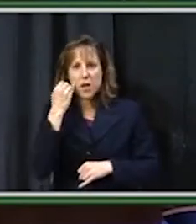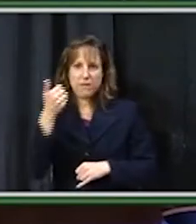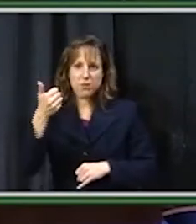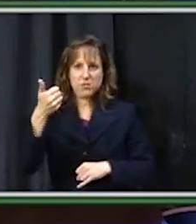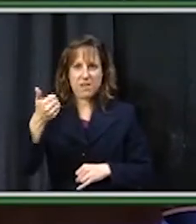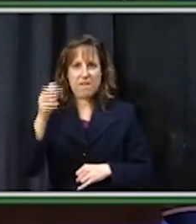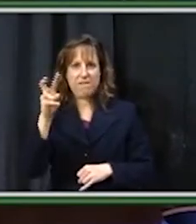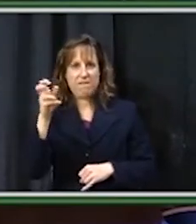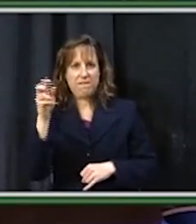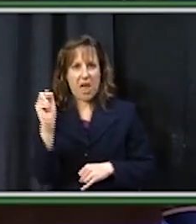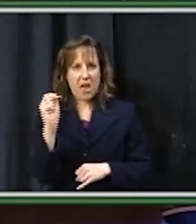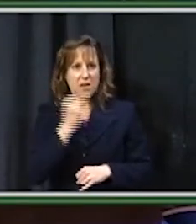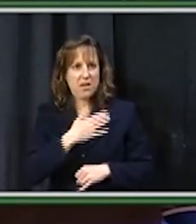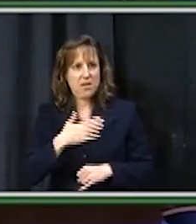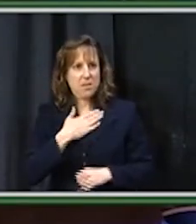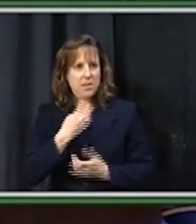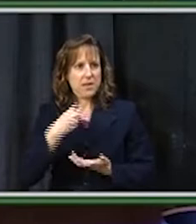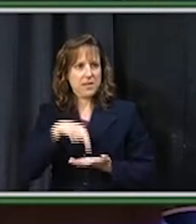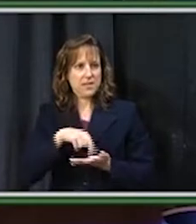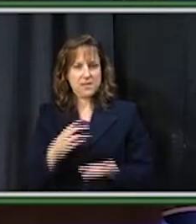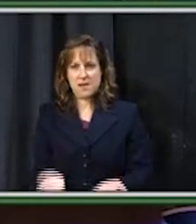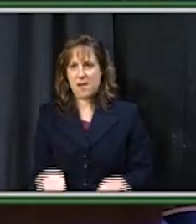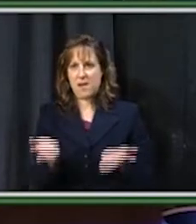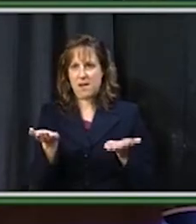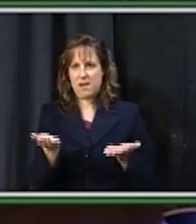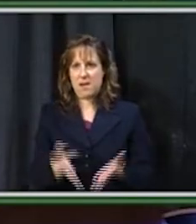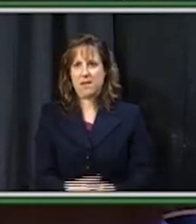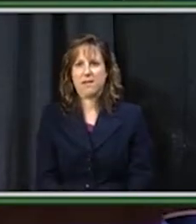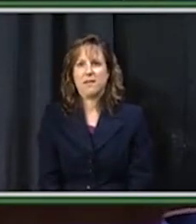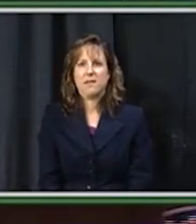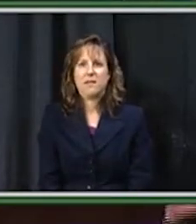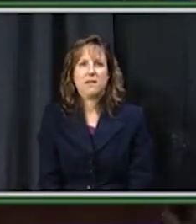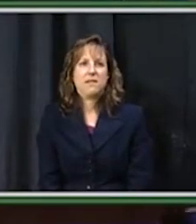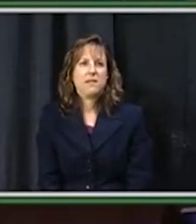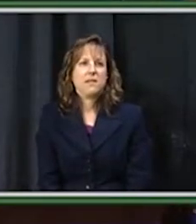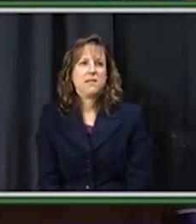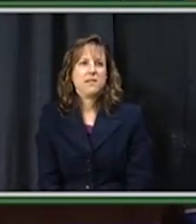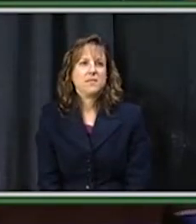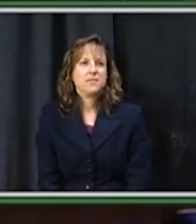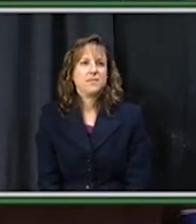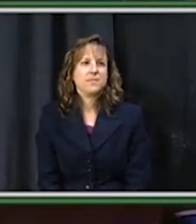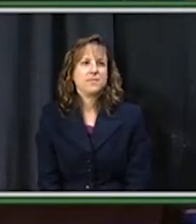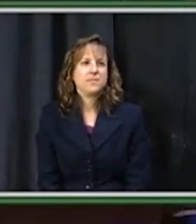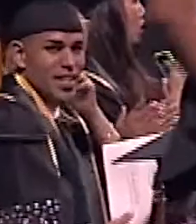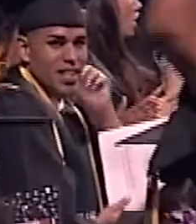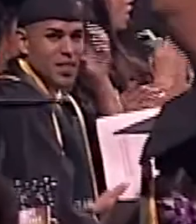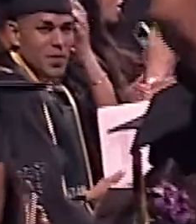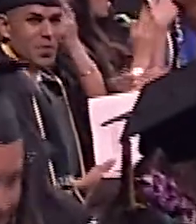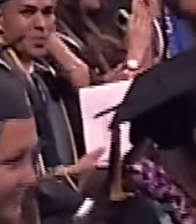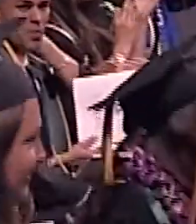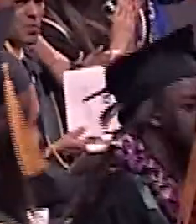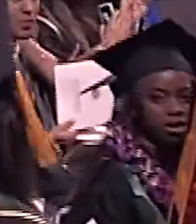veteran, will you please stand while we give you a big hand? Stand up, please.